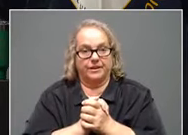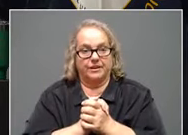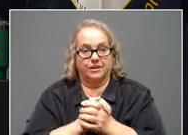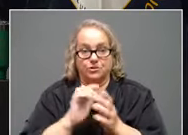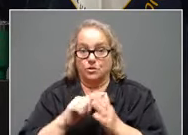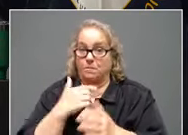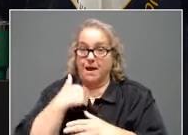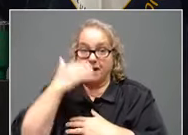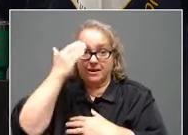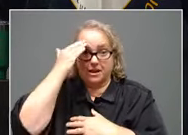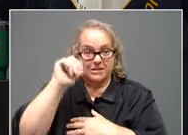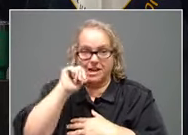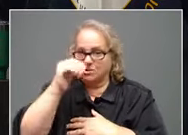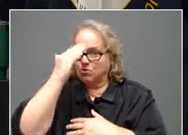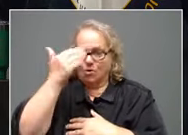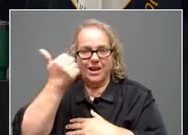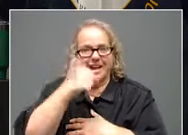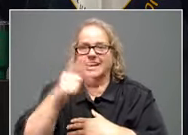don't know anybody has won.